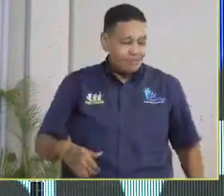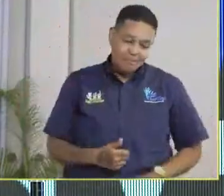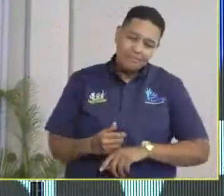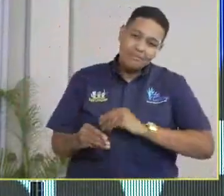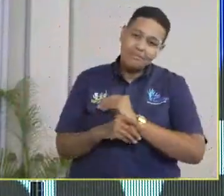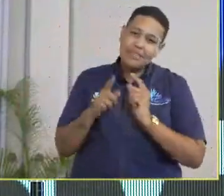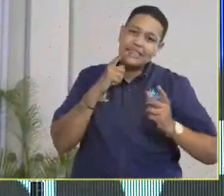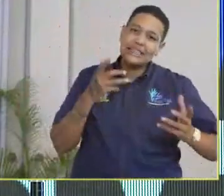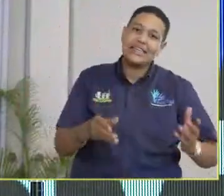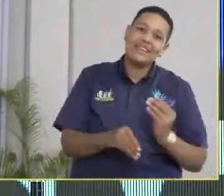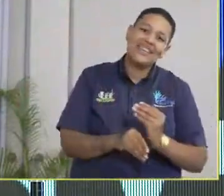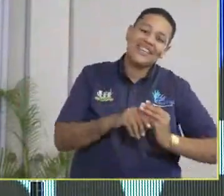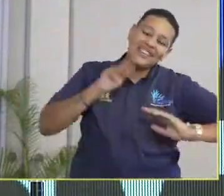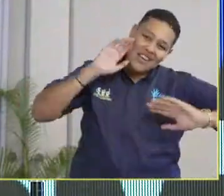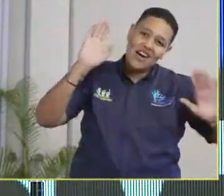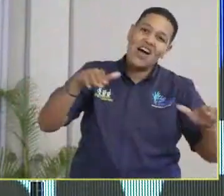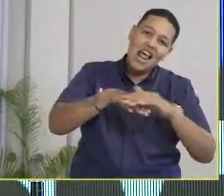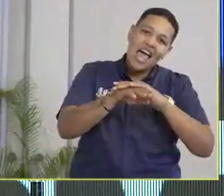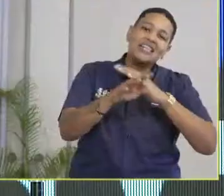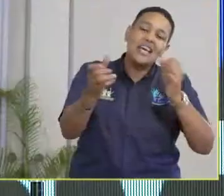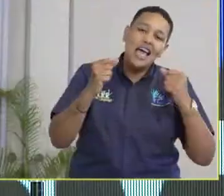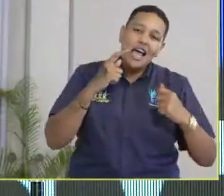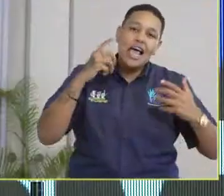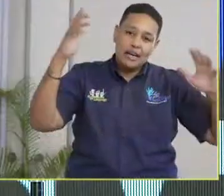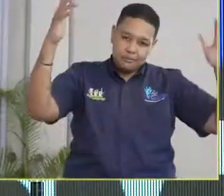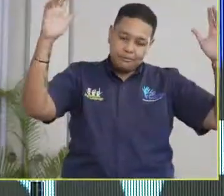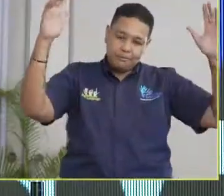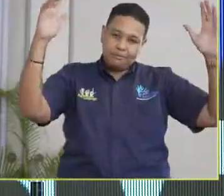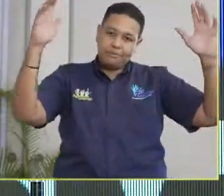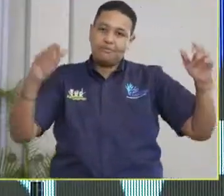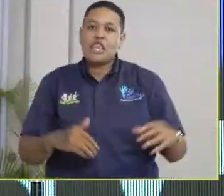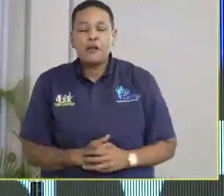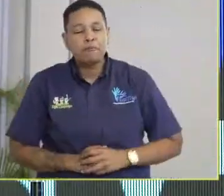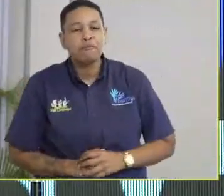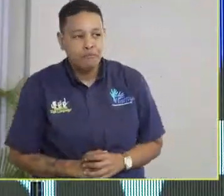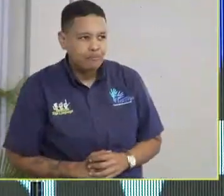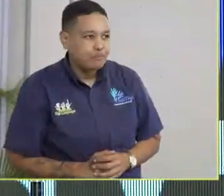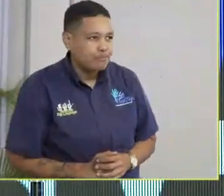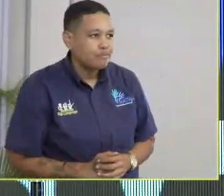and today's proceedings to everybody. Yes, give her a round of applause, please.